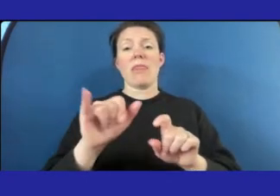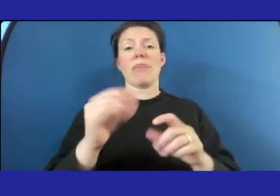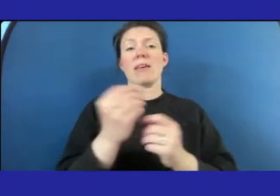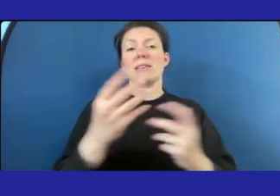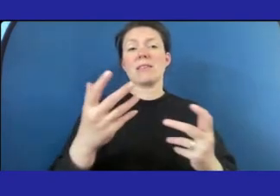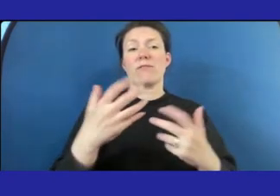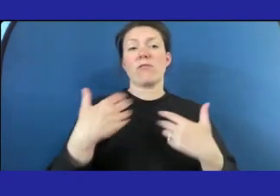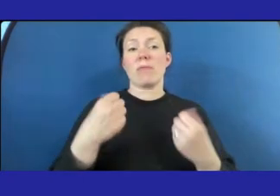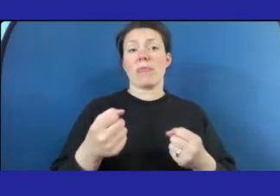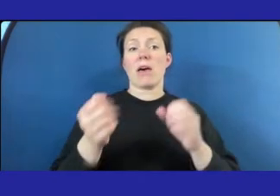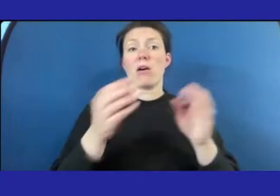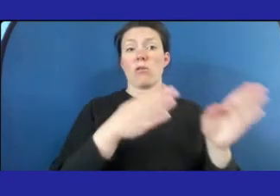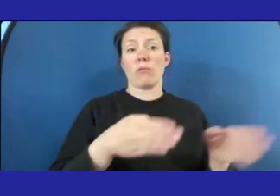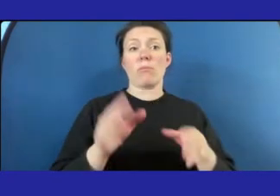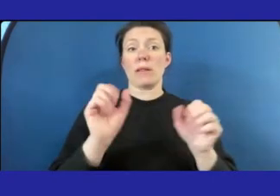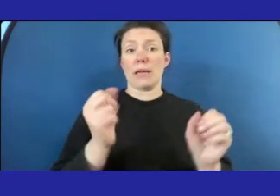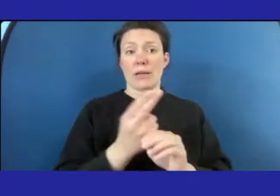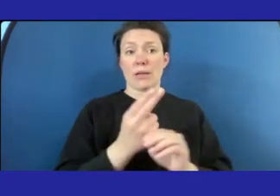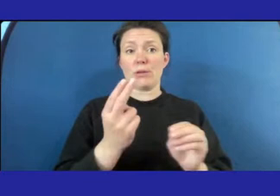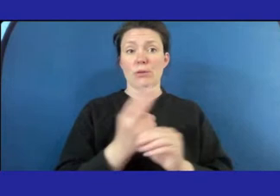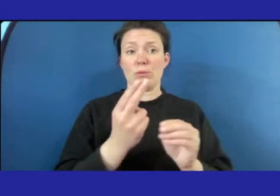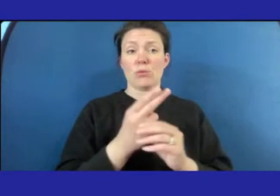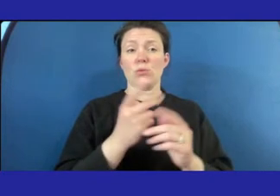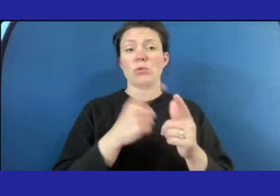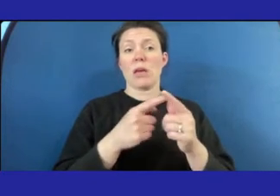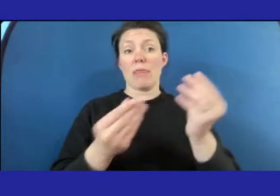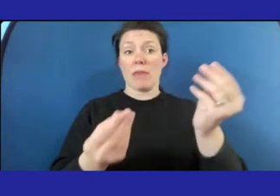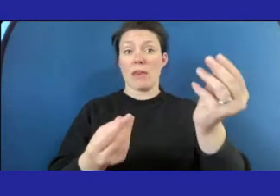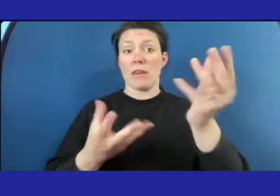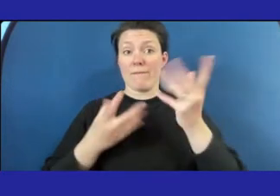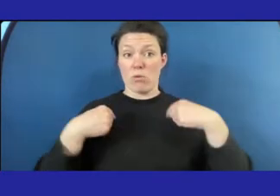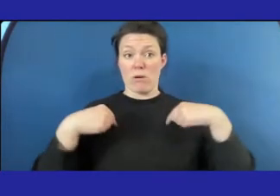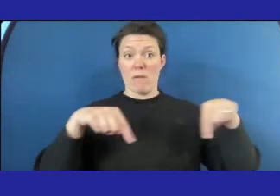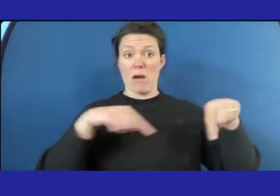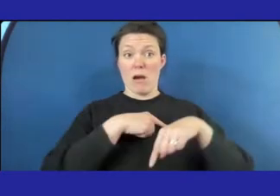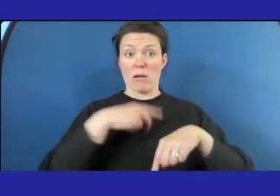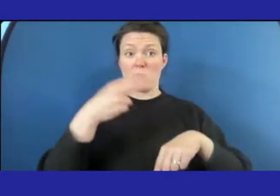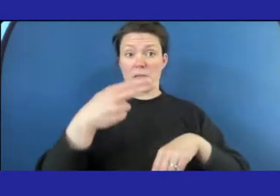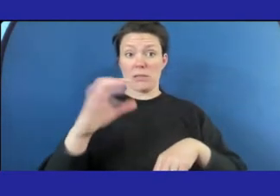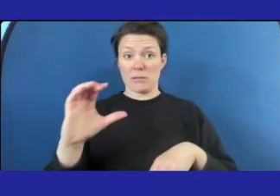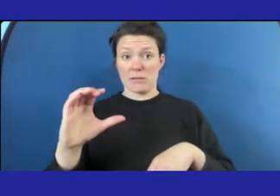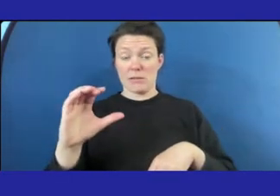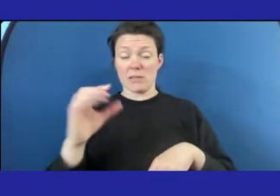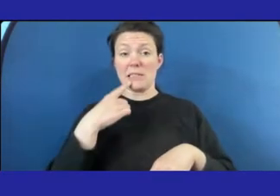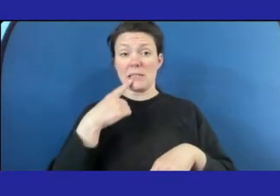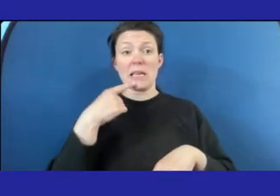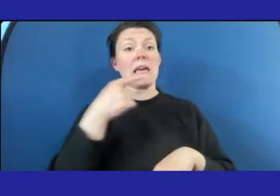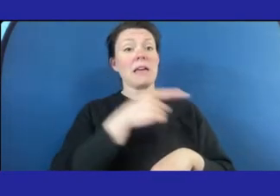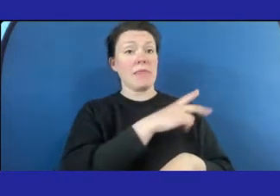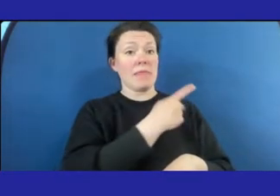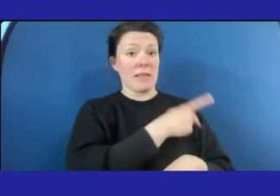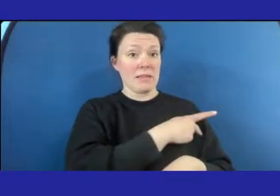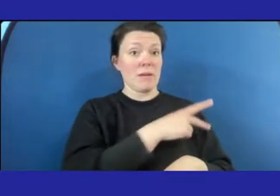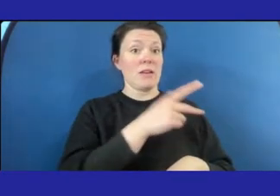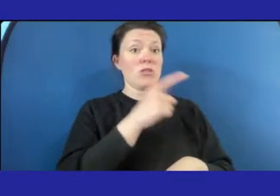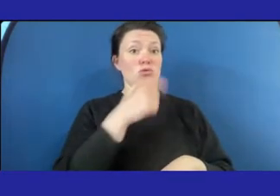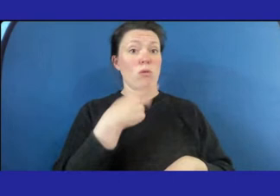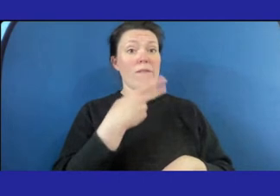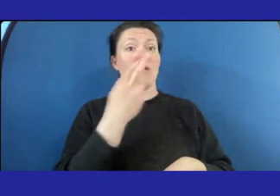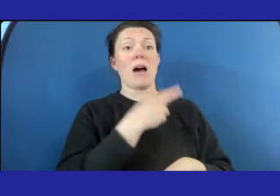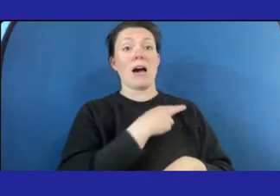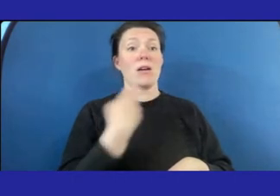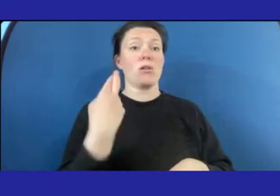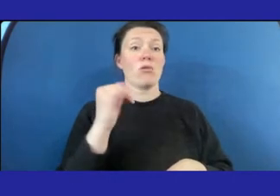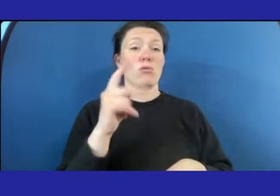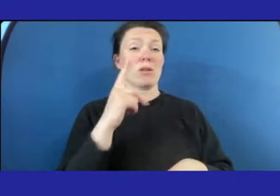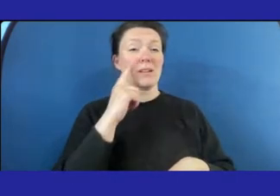health plan then can use and then inform us at Health and Hospitals to say, here are patients at risk for a variety of